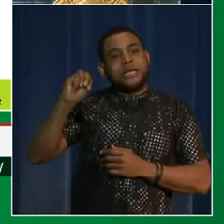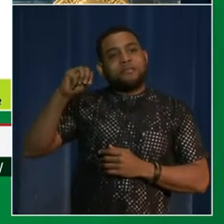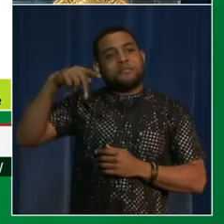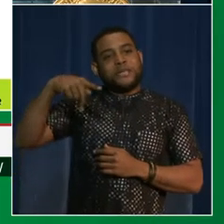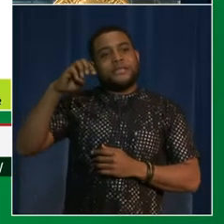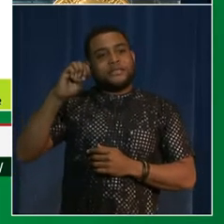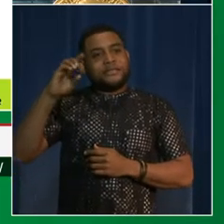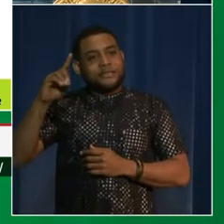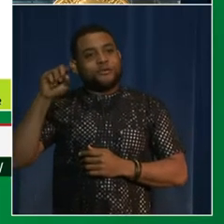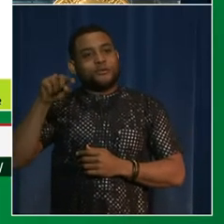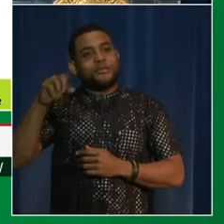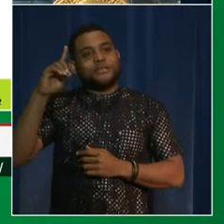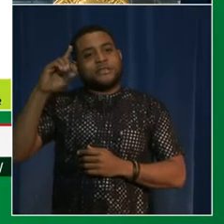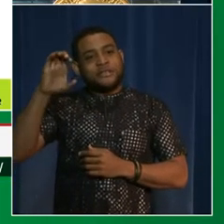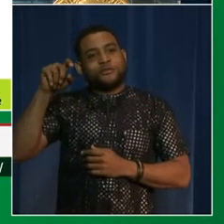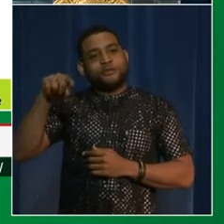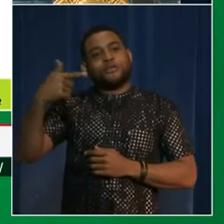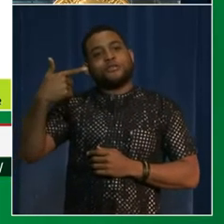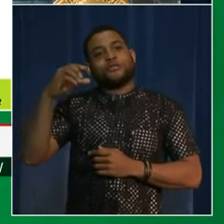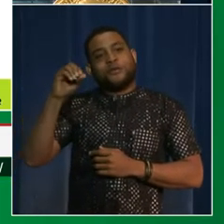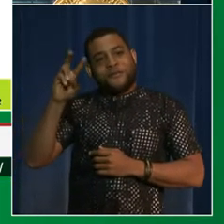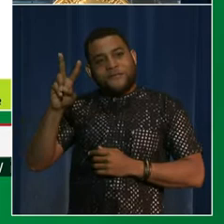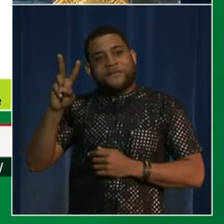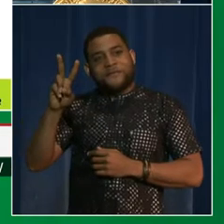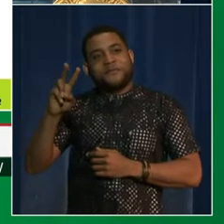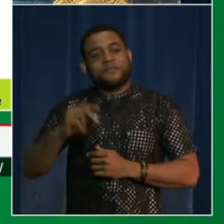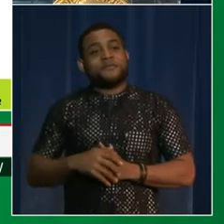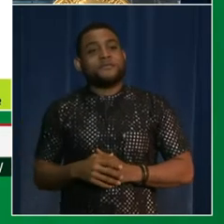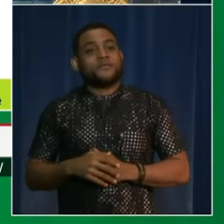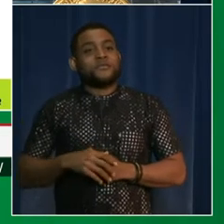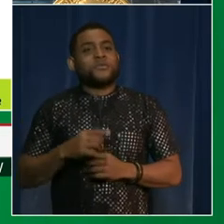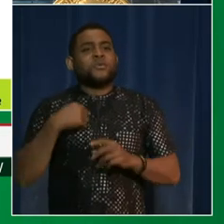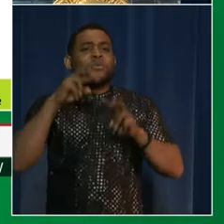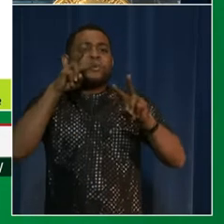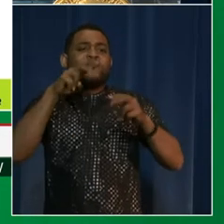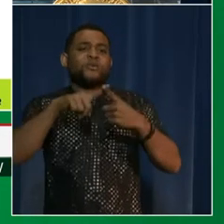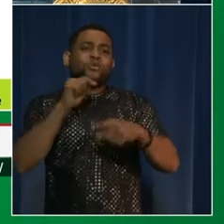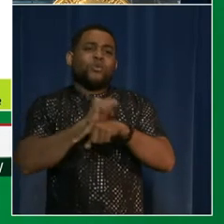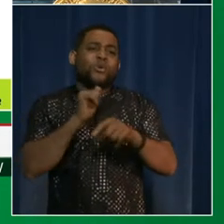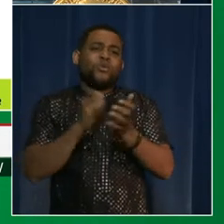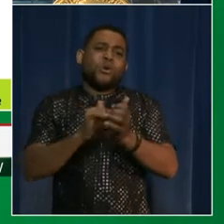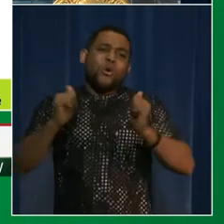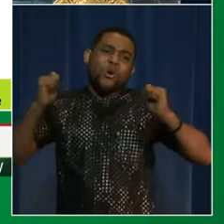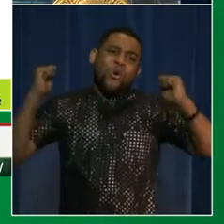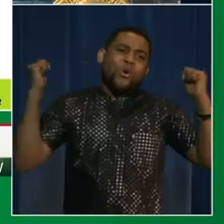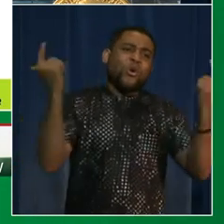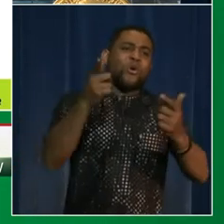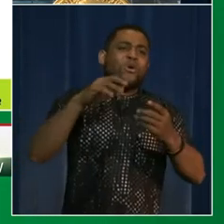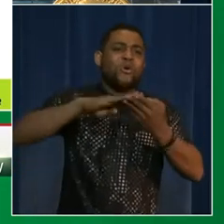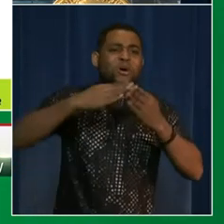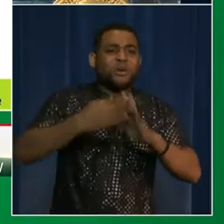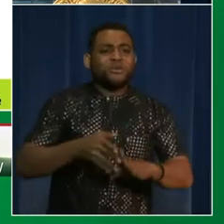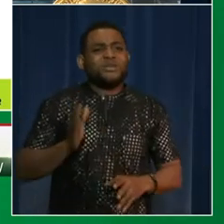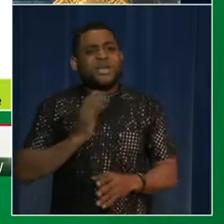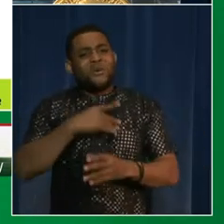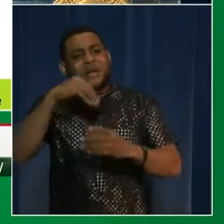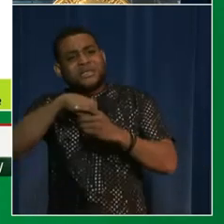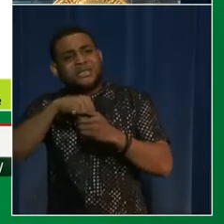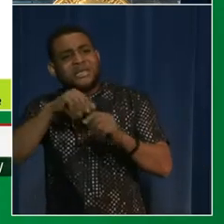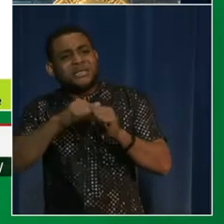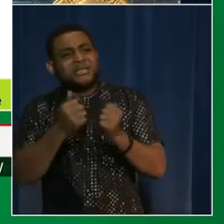DMPED.dc.gov. We look forward to continuing to work with all of you, the community, and our agency partners on development in Washington,